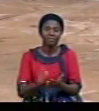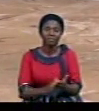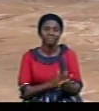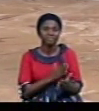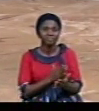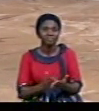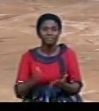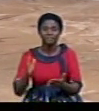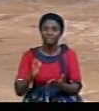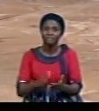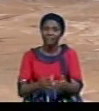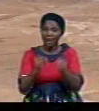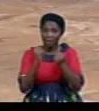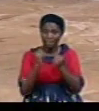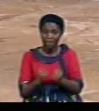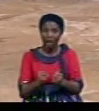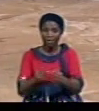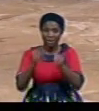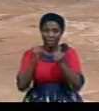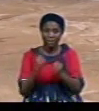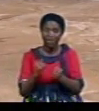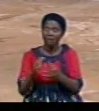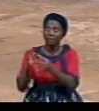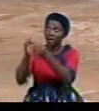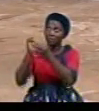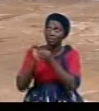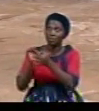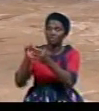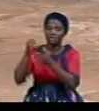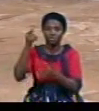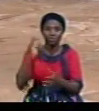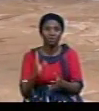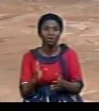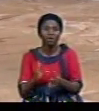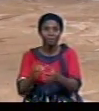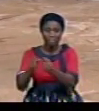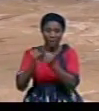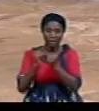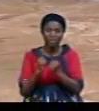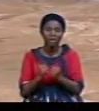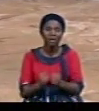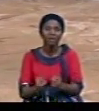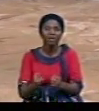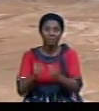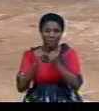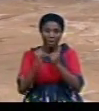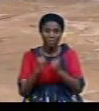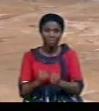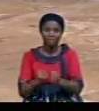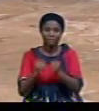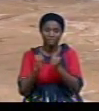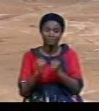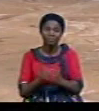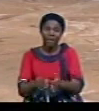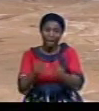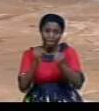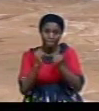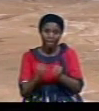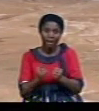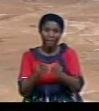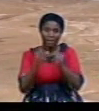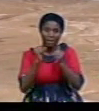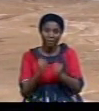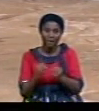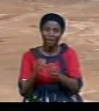power belongs to God power power belongs to God power power belongs to